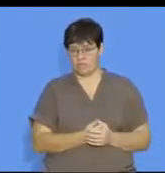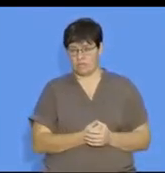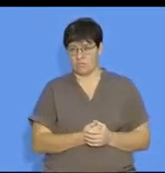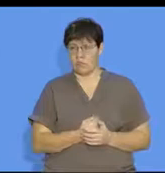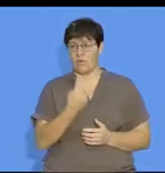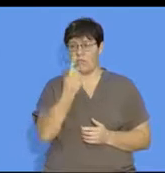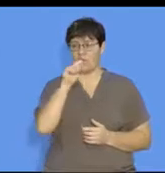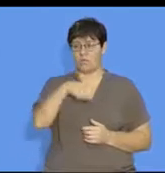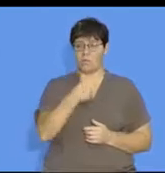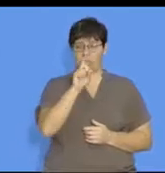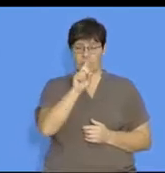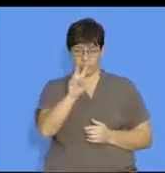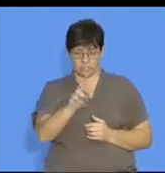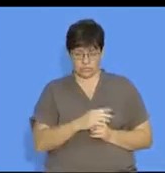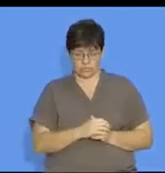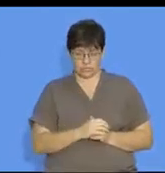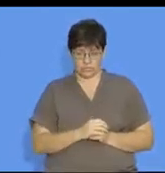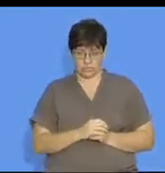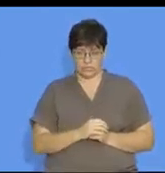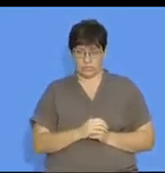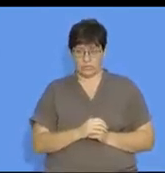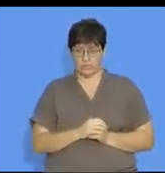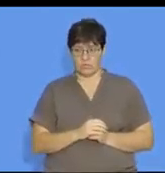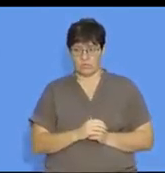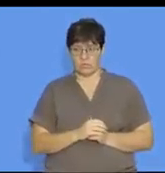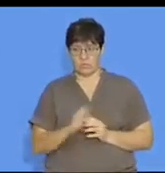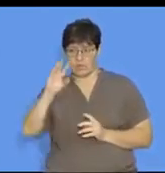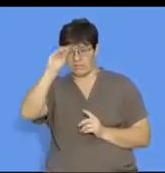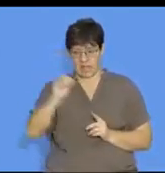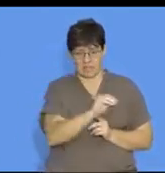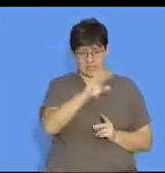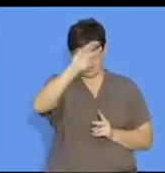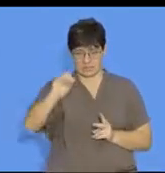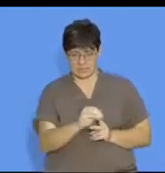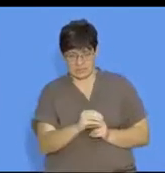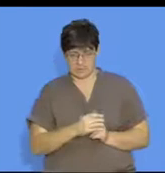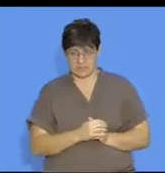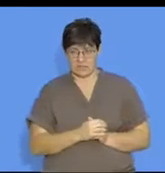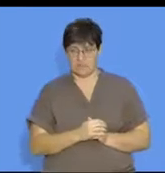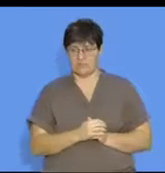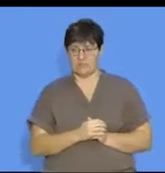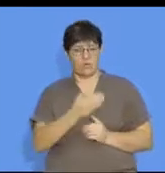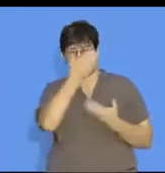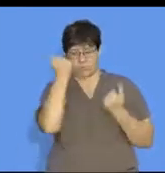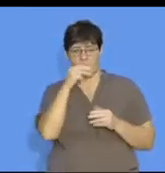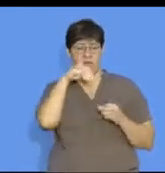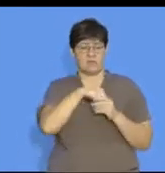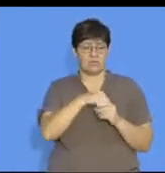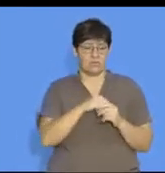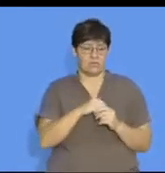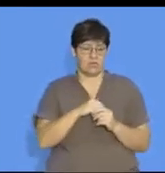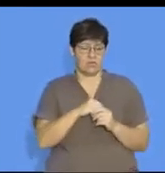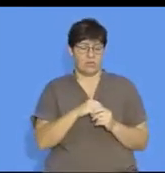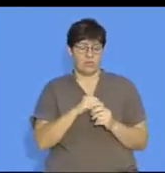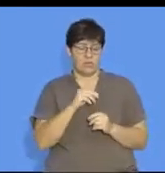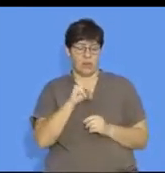is 1,12, okay? So now we're doing the substitution, okay? We don't know internal resistance